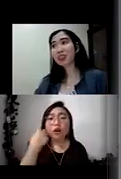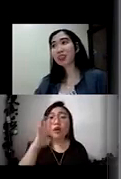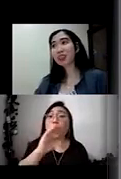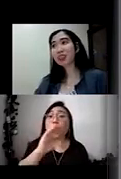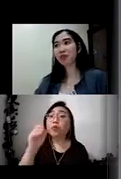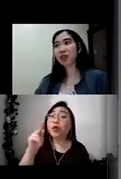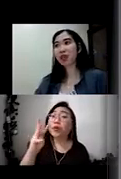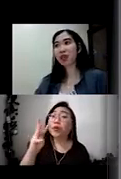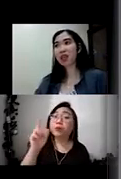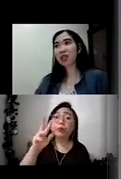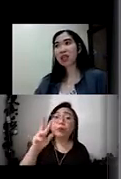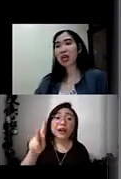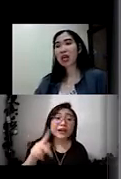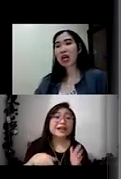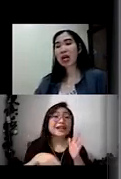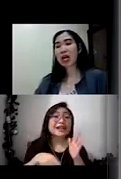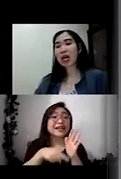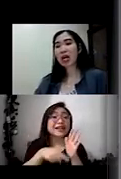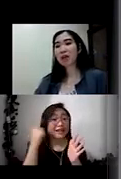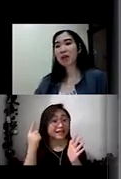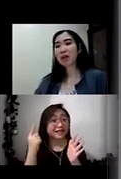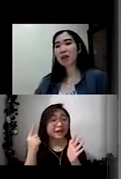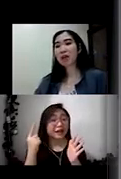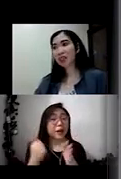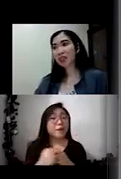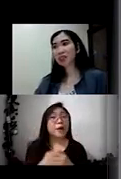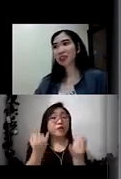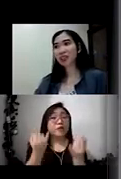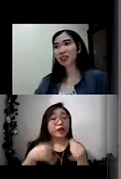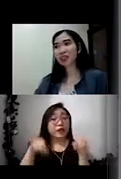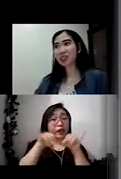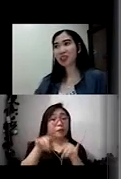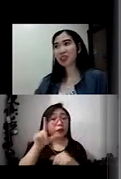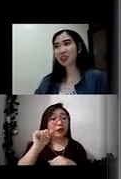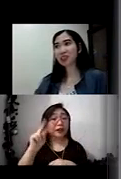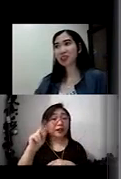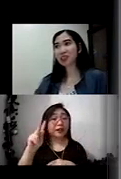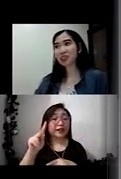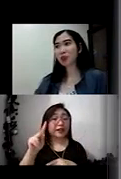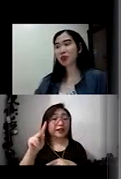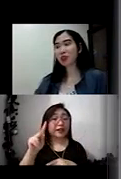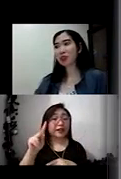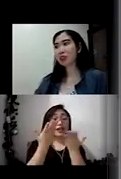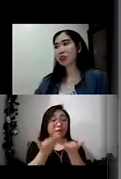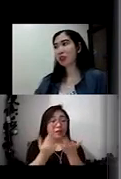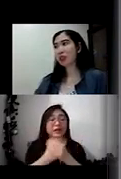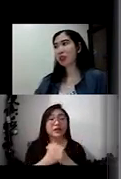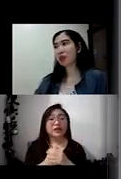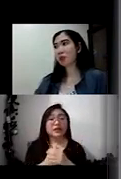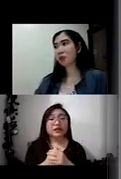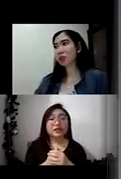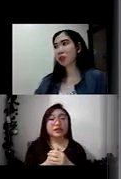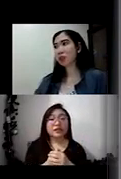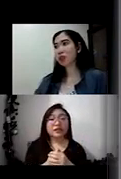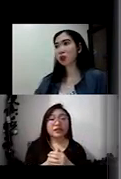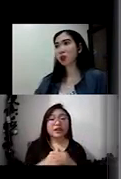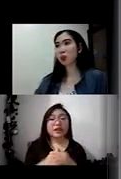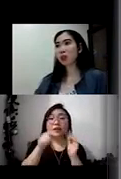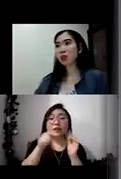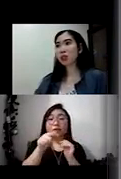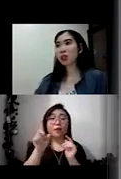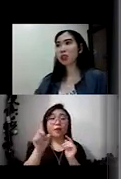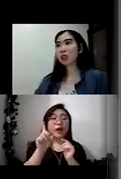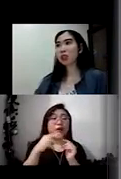bookmarking some of the important links like this. So, this is what we use